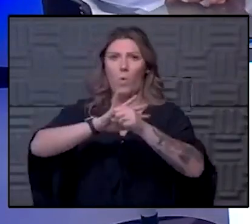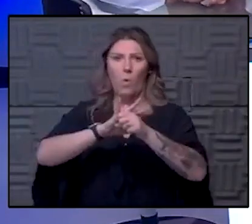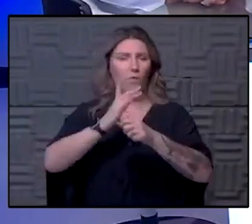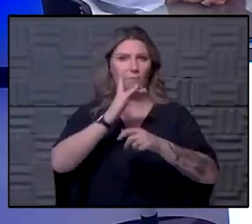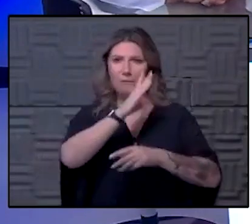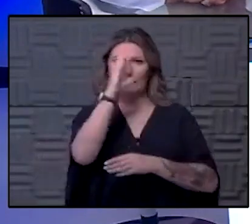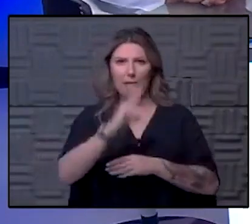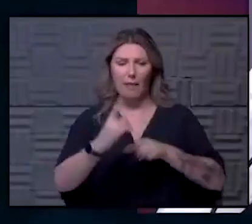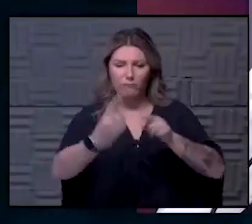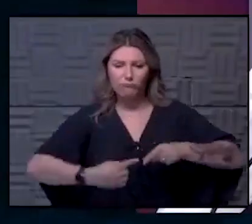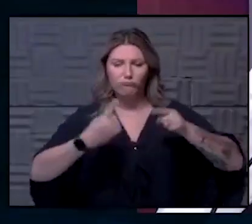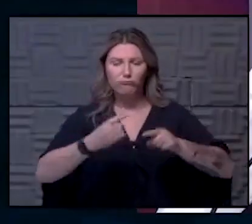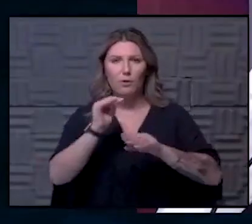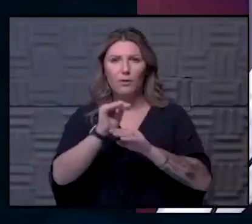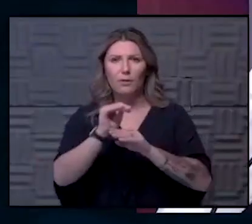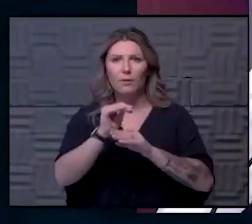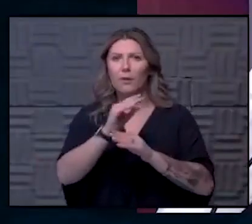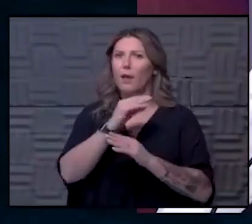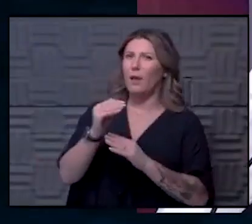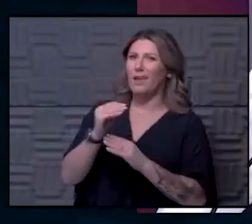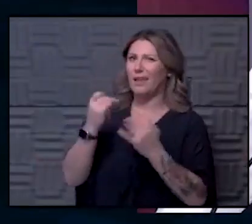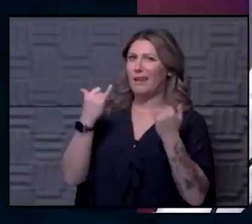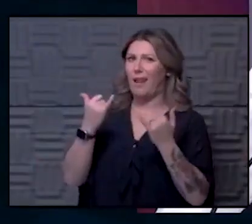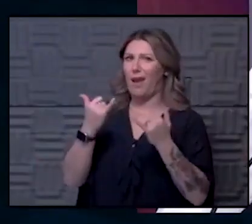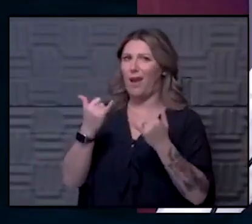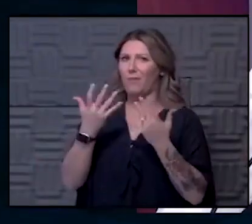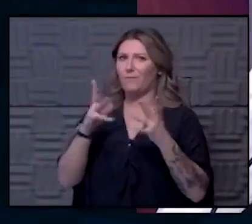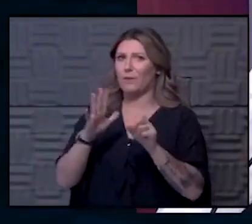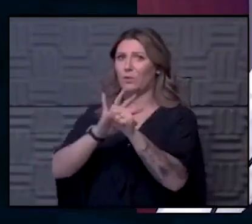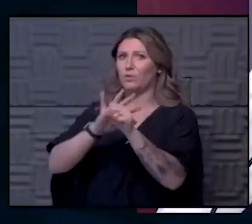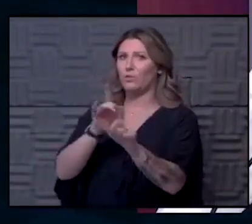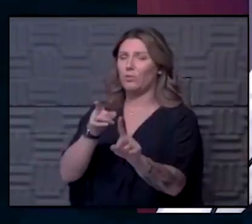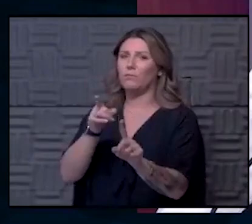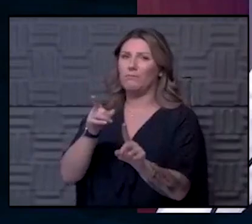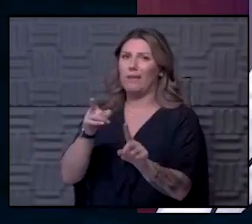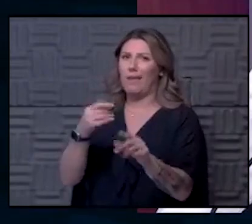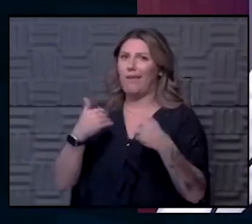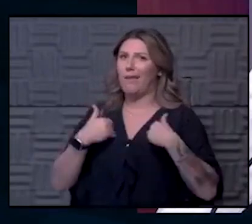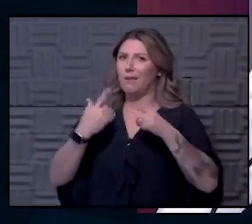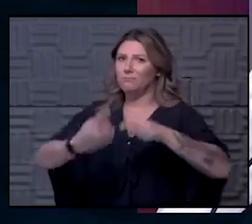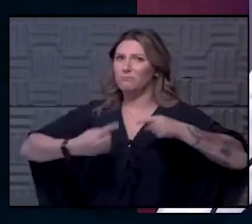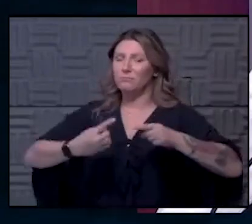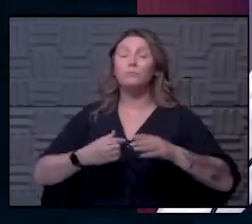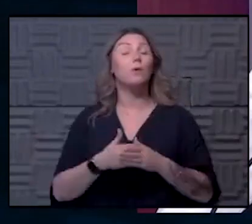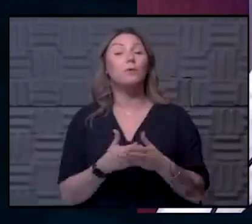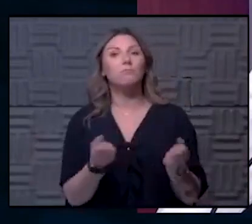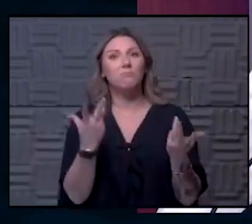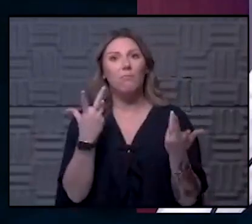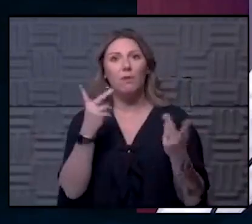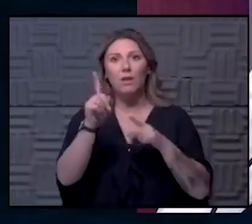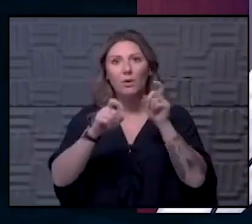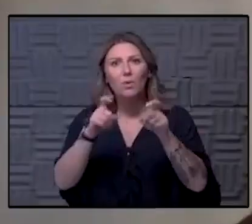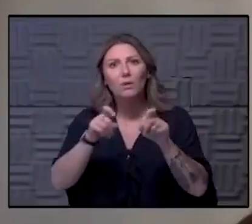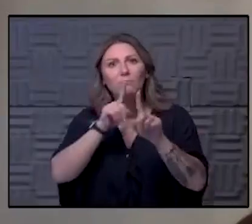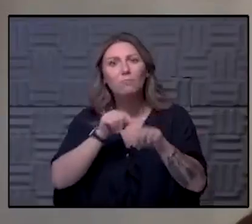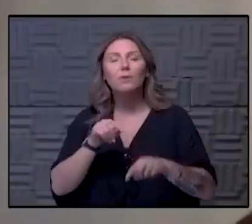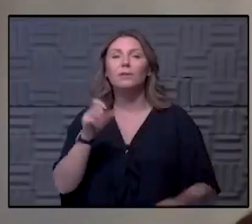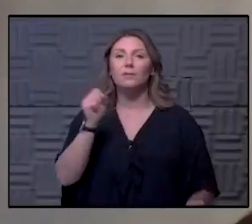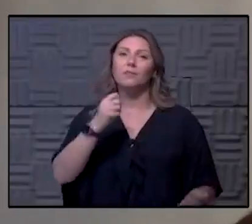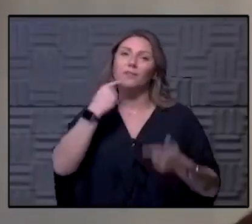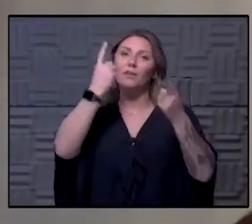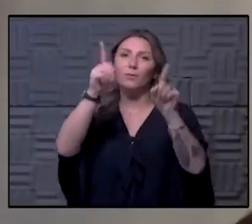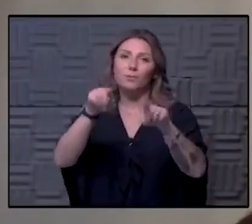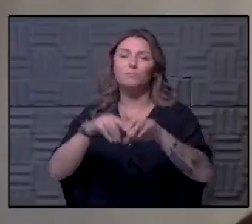does. All right, Dr. Stewart, probably a lot of questions a lot of other variables we need to know the answer to from that. Yes, I would